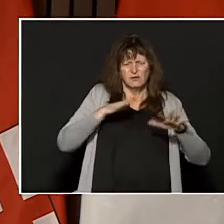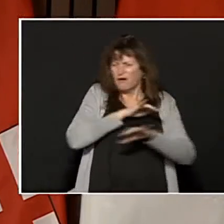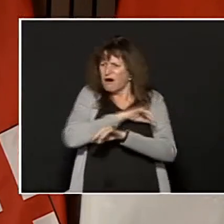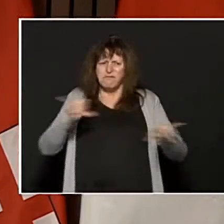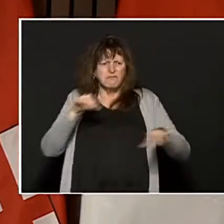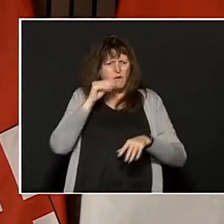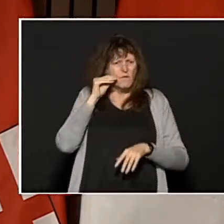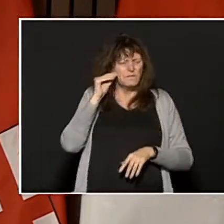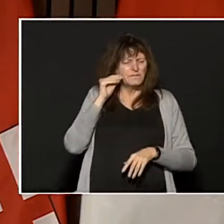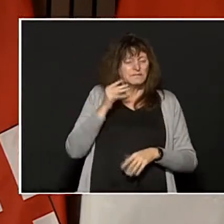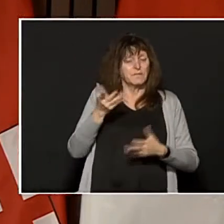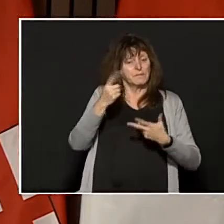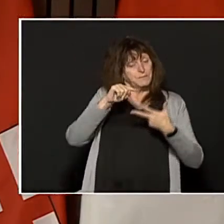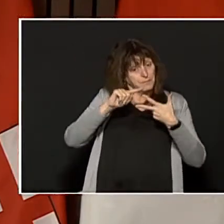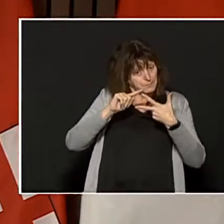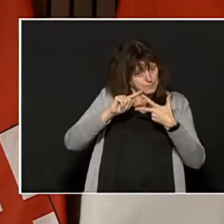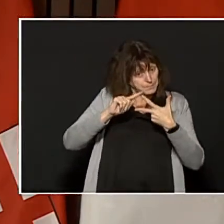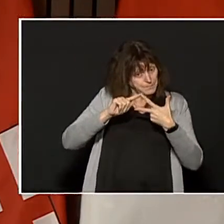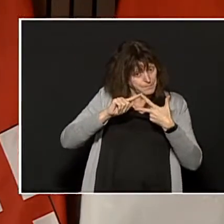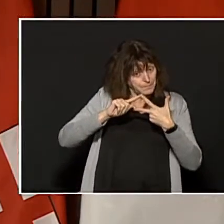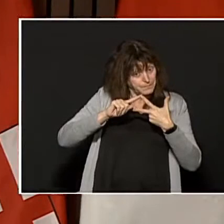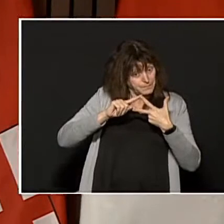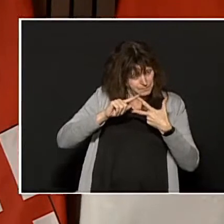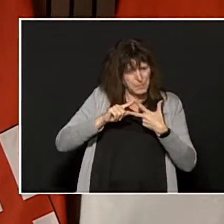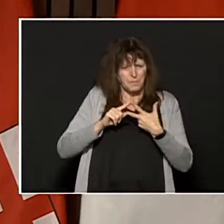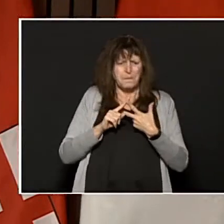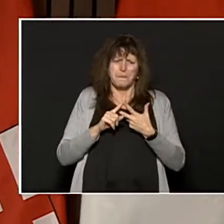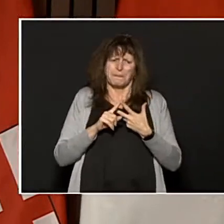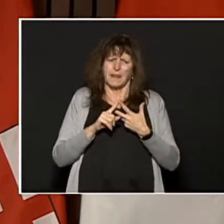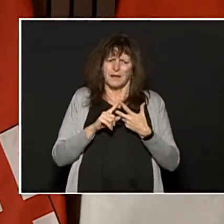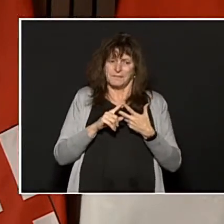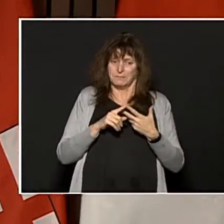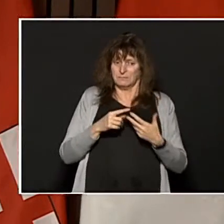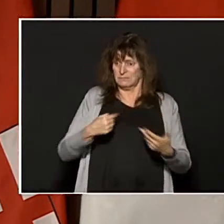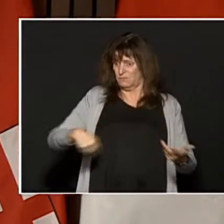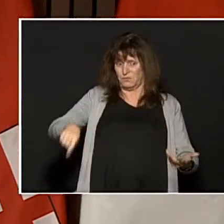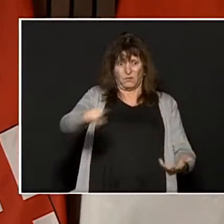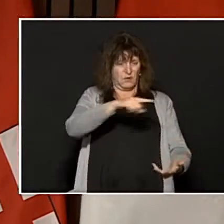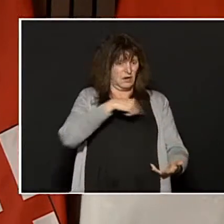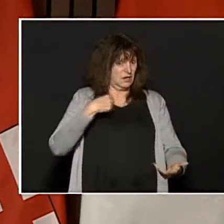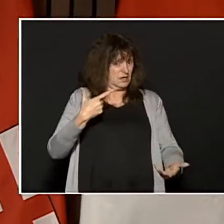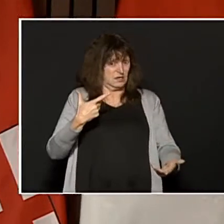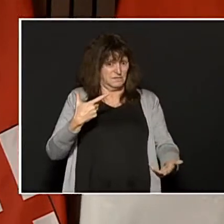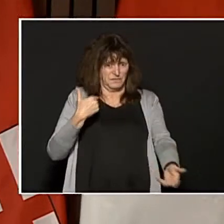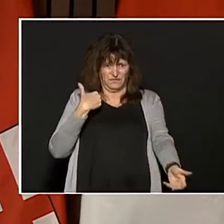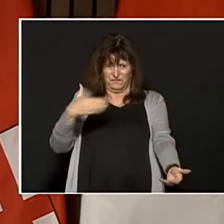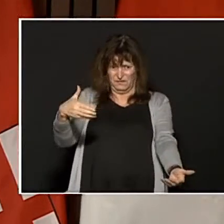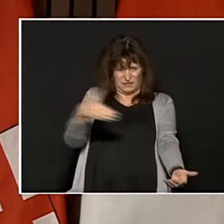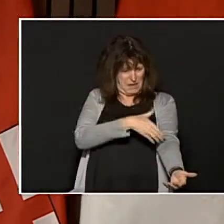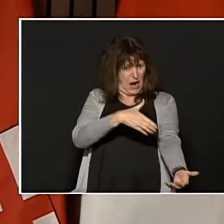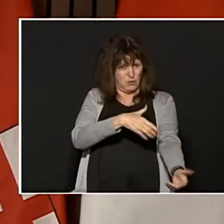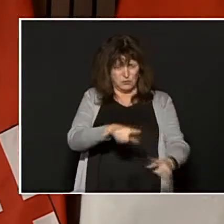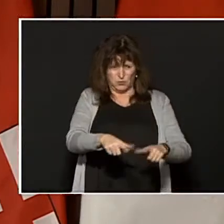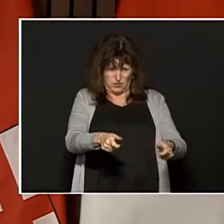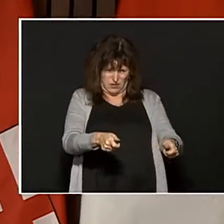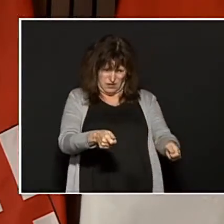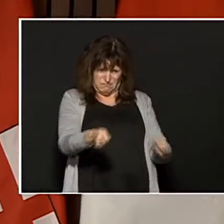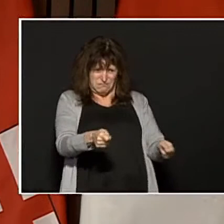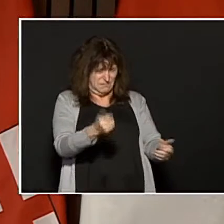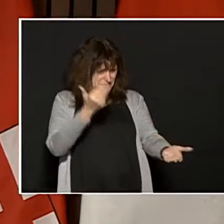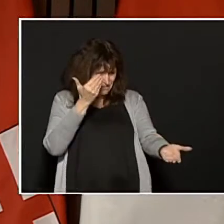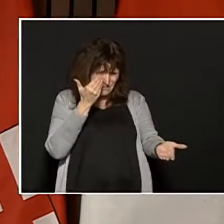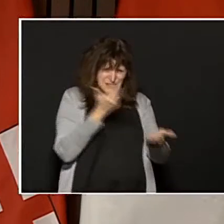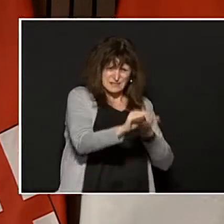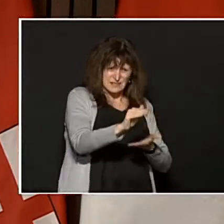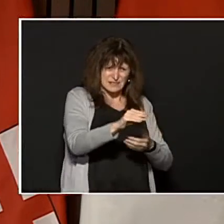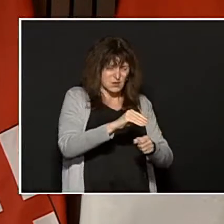power to turn the tide of this pandemic. The third wave isn't cresting on its own. You are making it happen. It's happening because of our